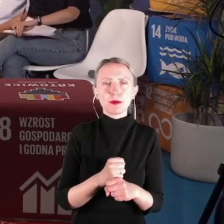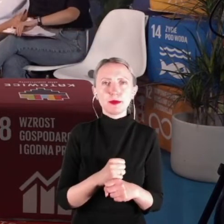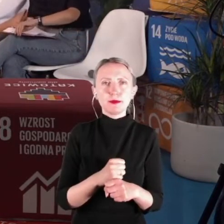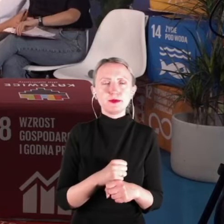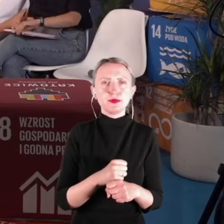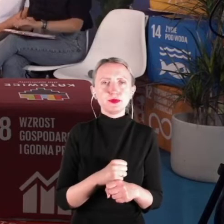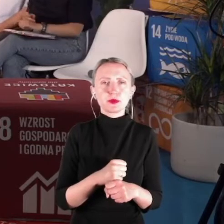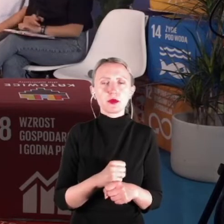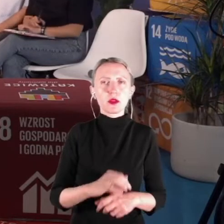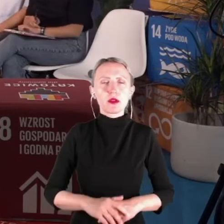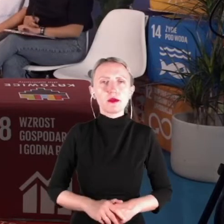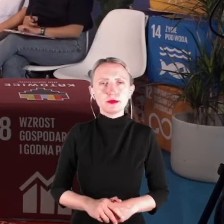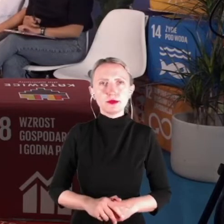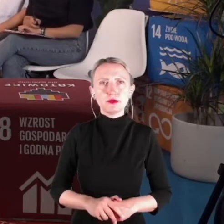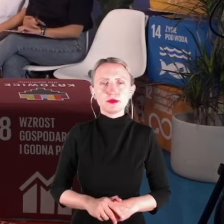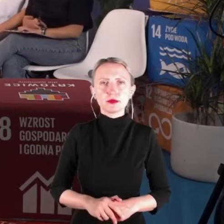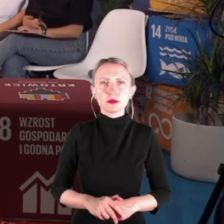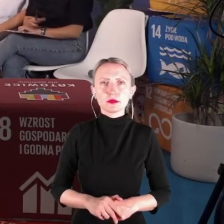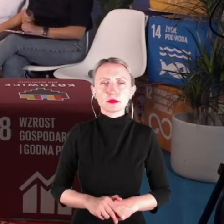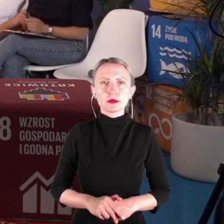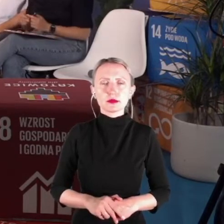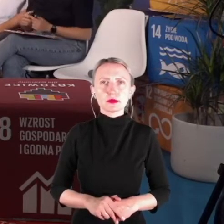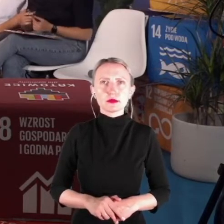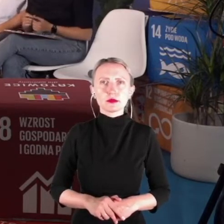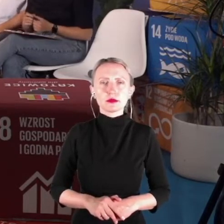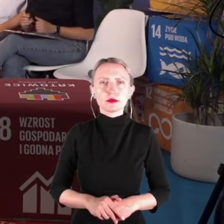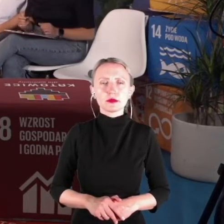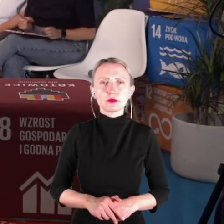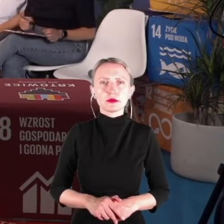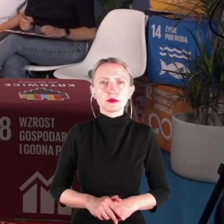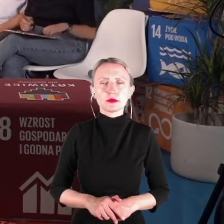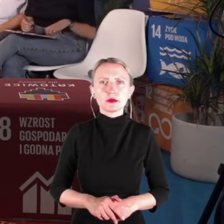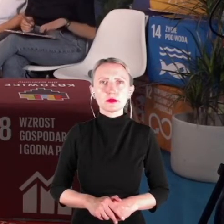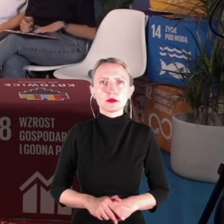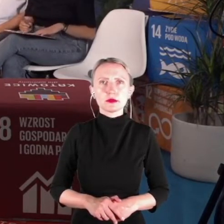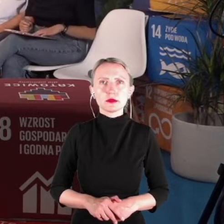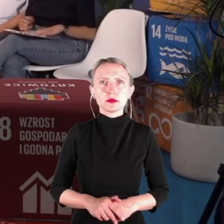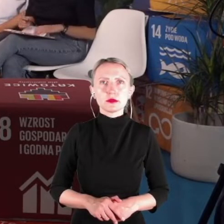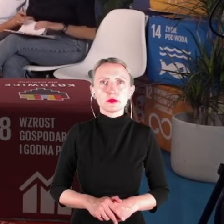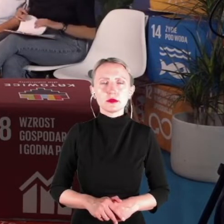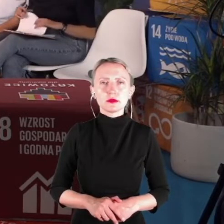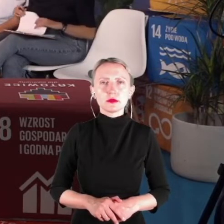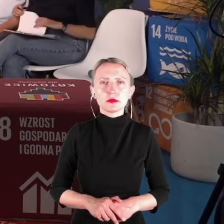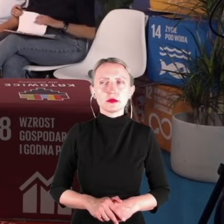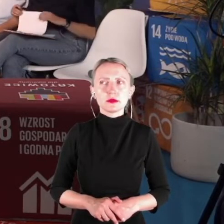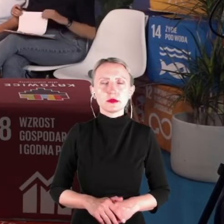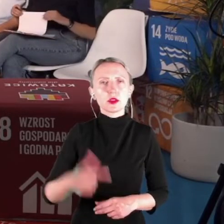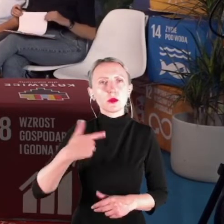of cross-sectoral alliances and also promoting participation